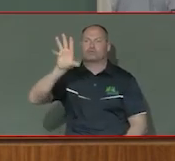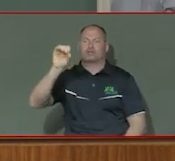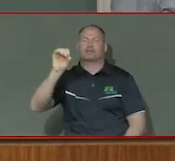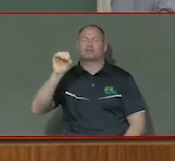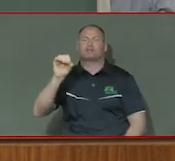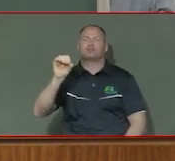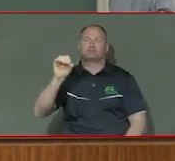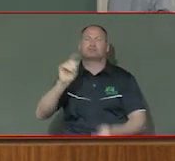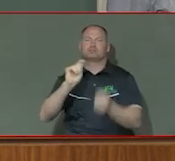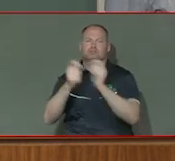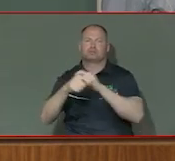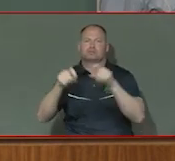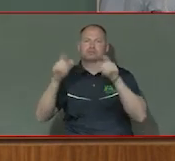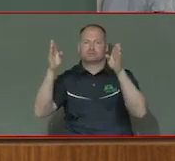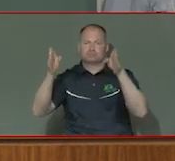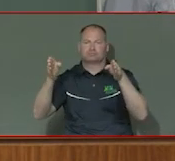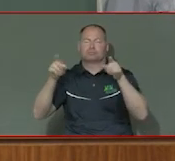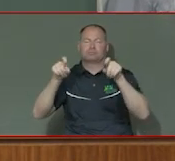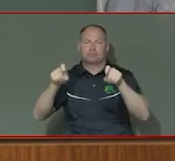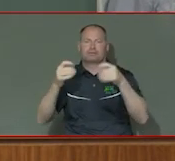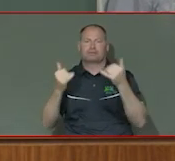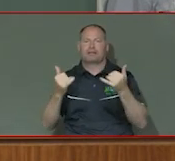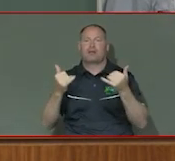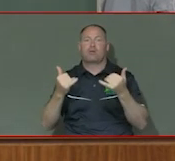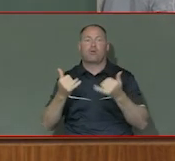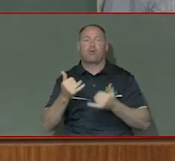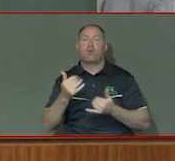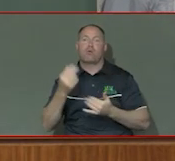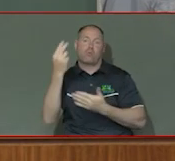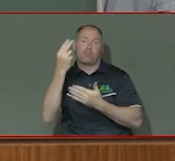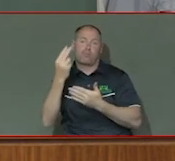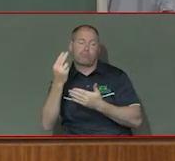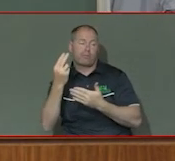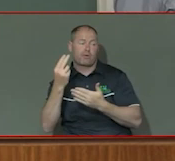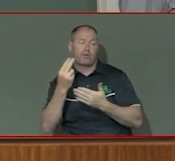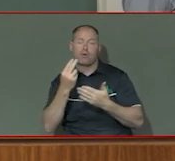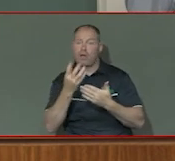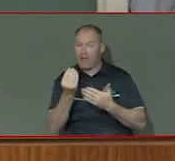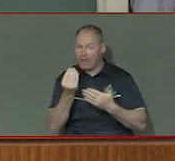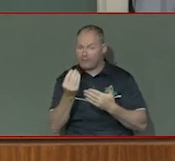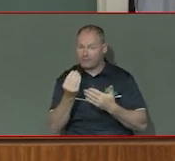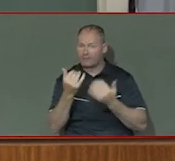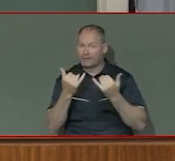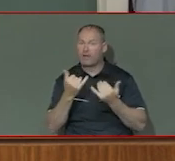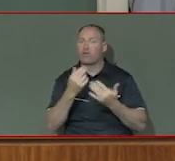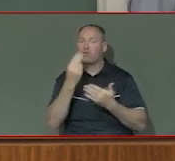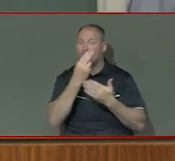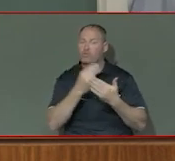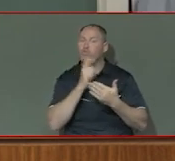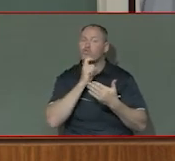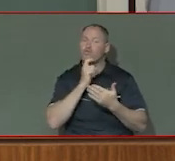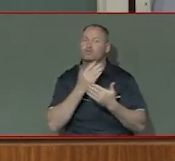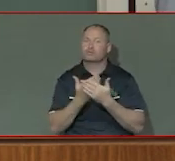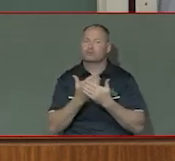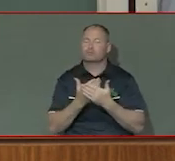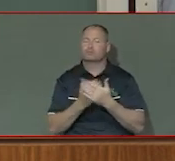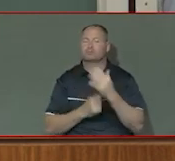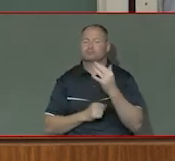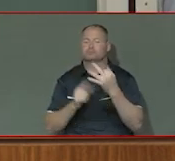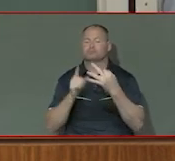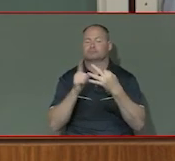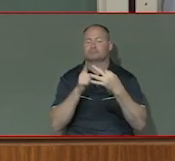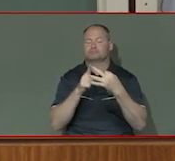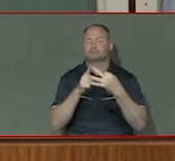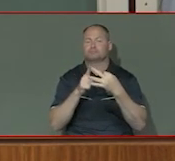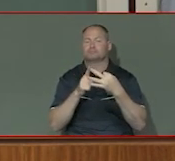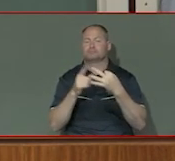diagram, use the diagram to get the answer. In the second one, people, the first step